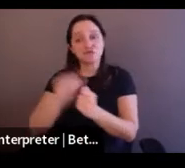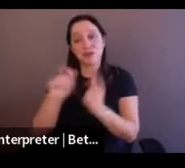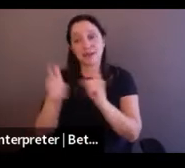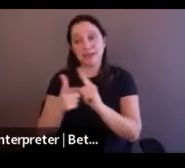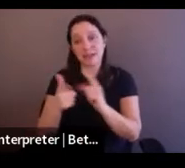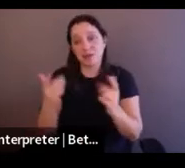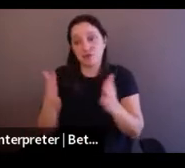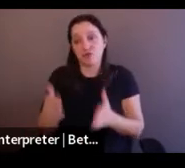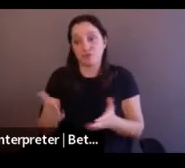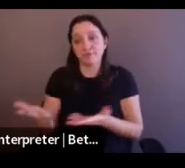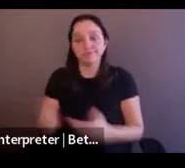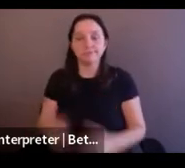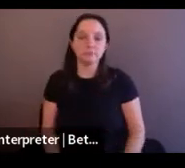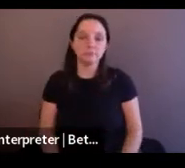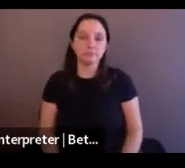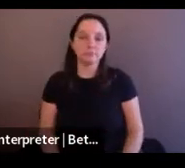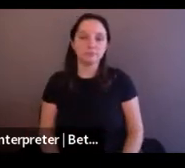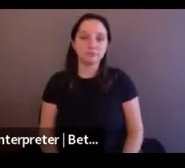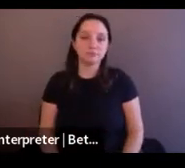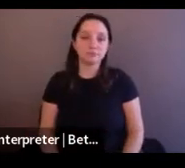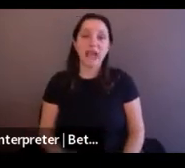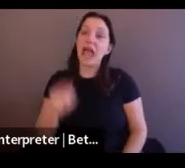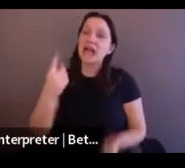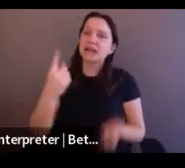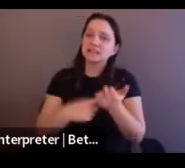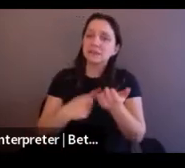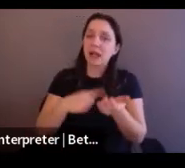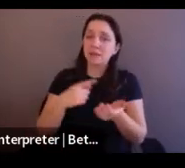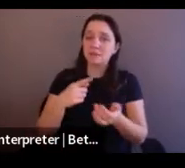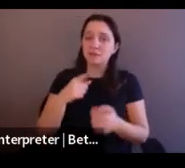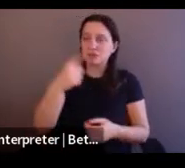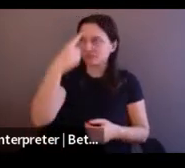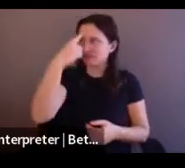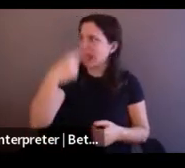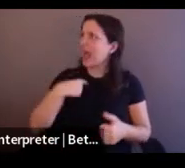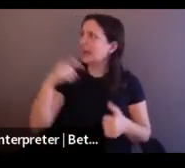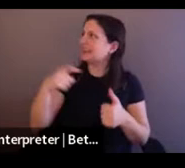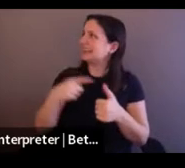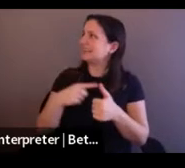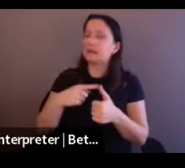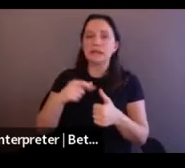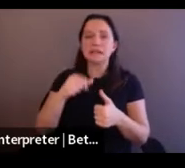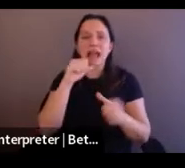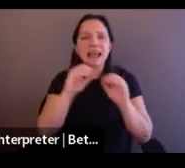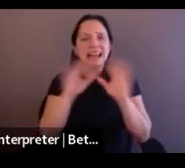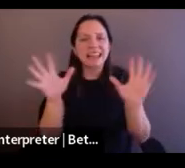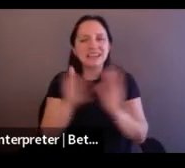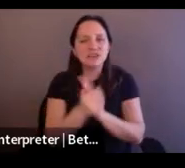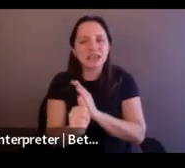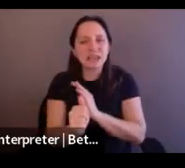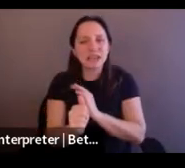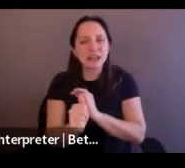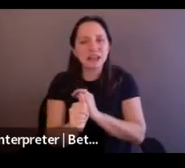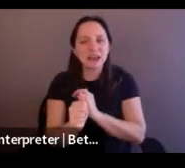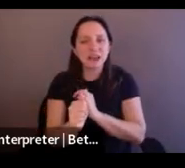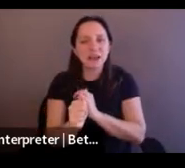need. And sometimes it's not a hard skill. Sometimes it's, you know, somebody who's got, you know, the ability to sort of